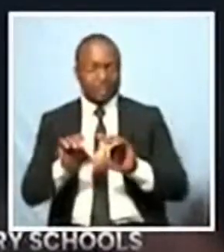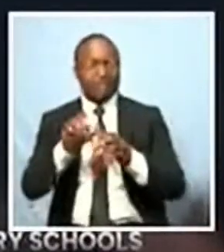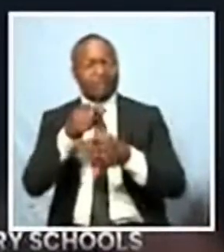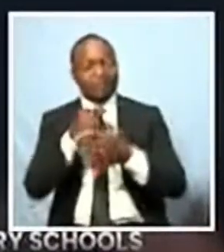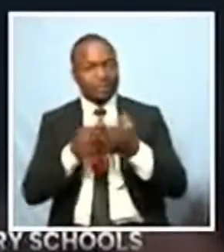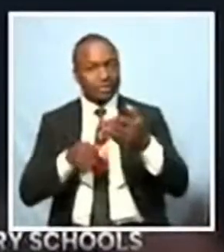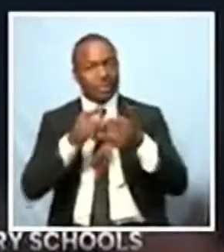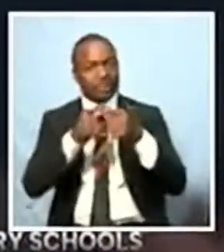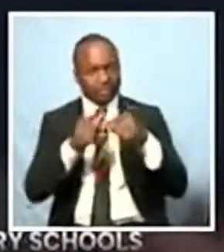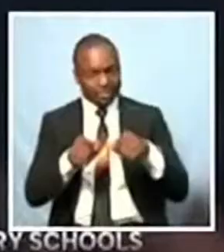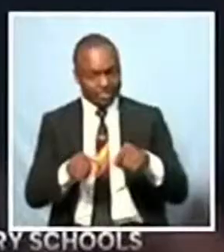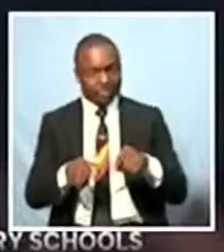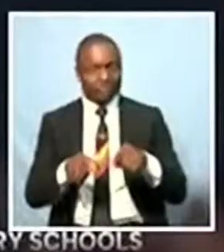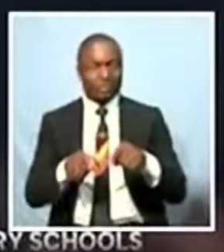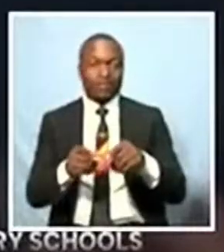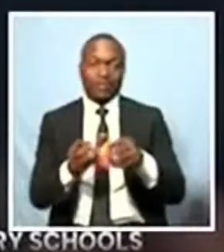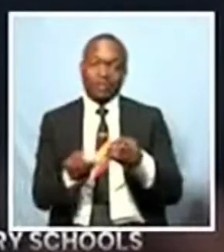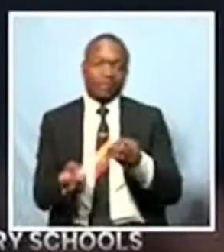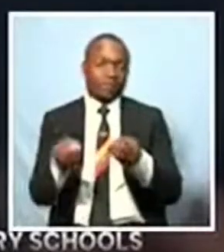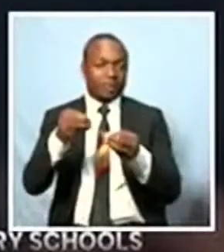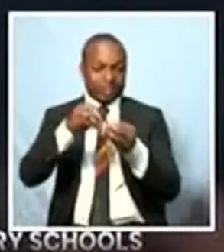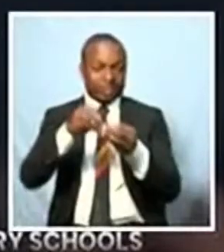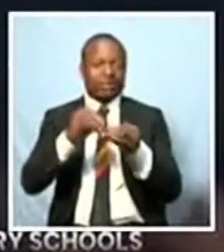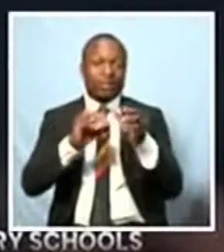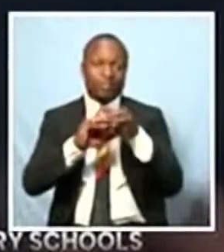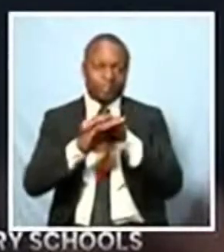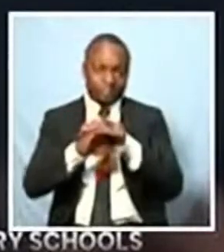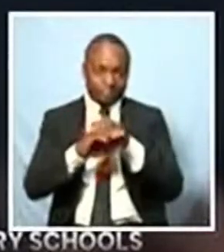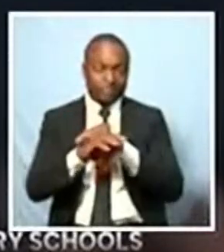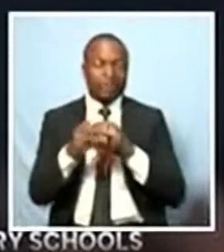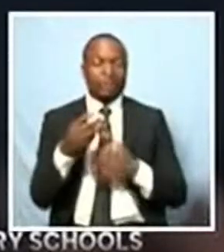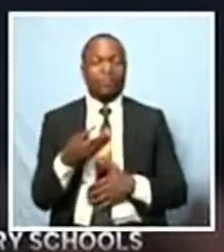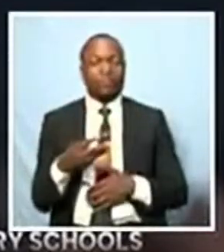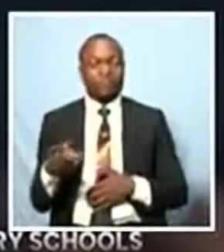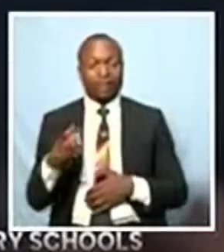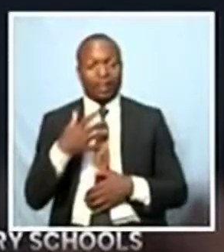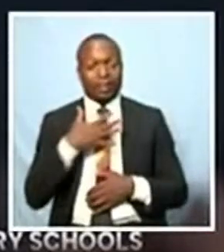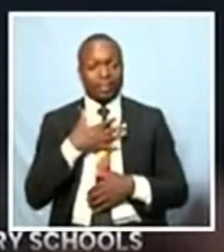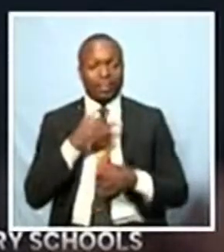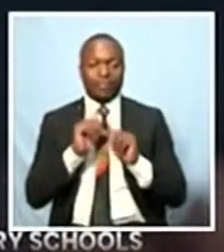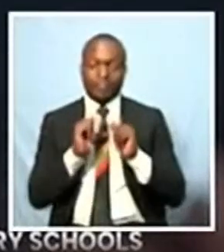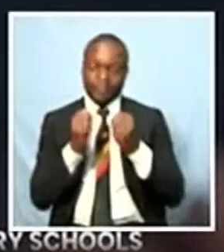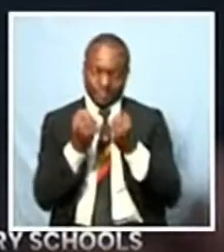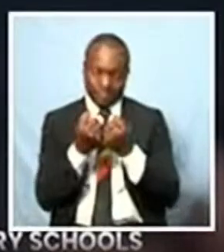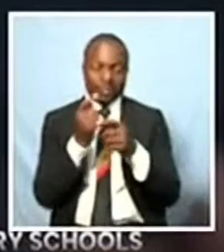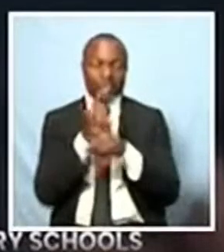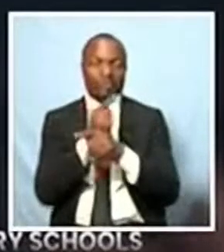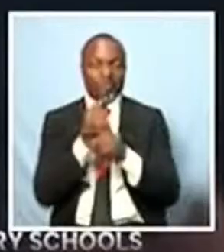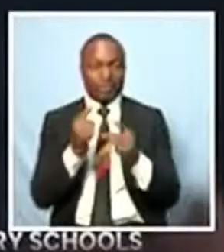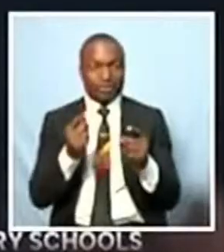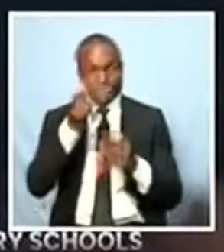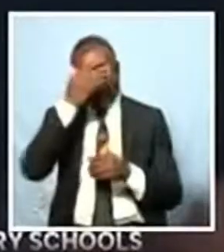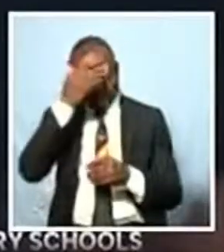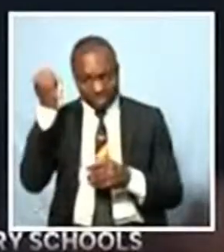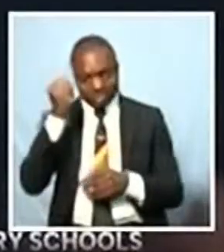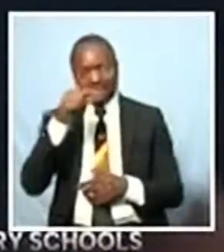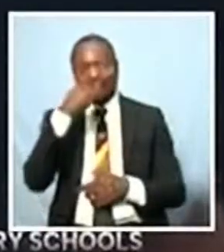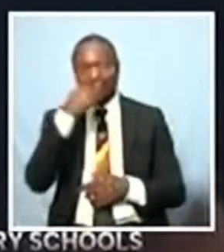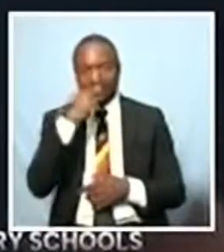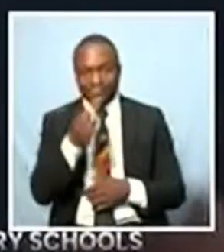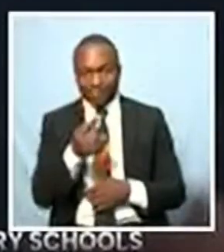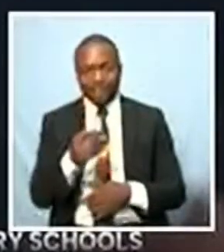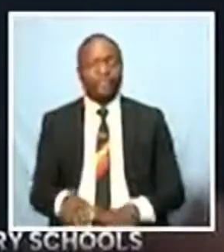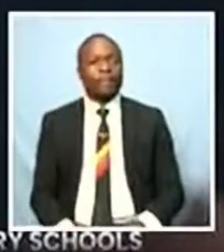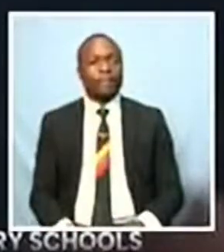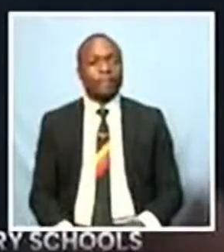happening, particularly increasing access to materials. I think my team has also just forgotten to mention that,